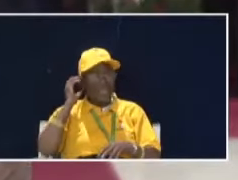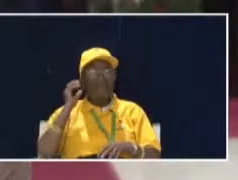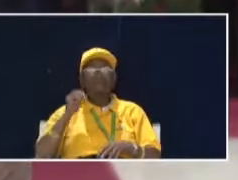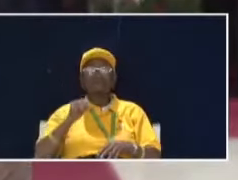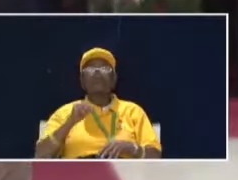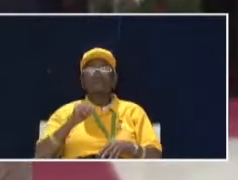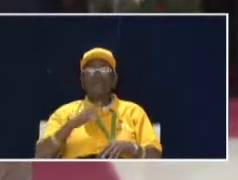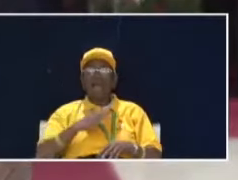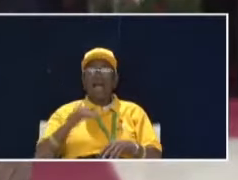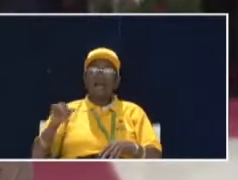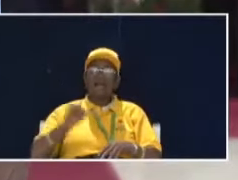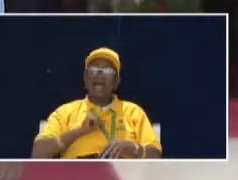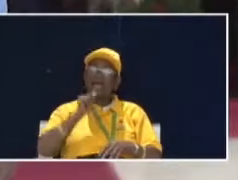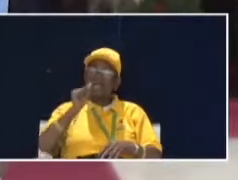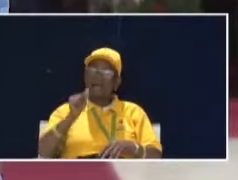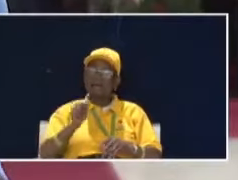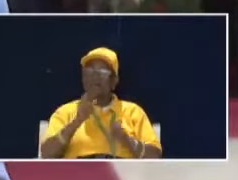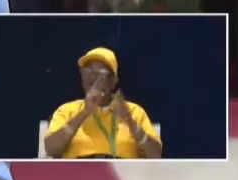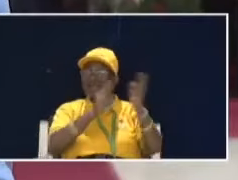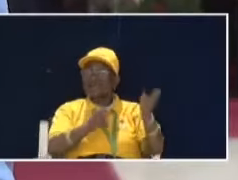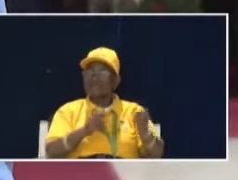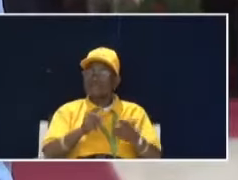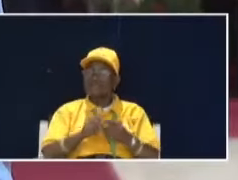and I'm ready to obey.